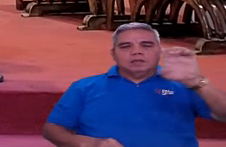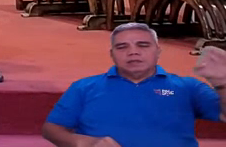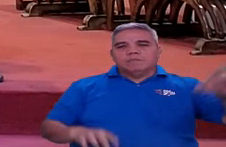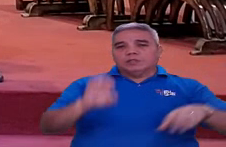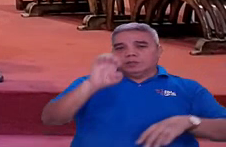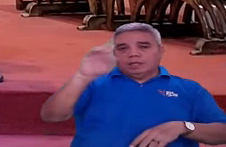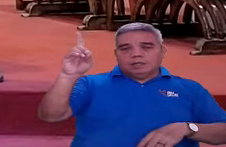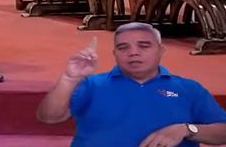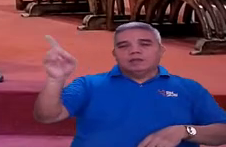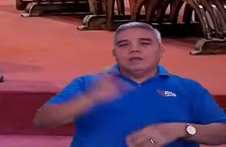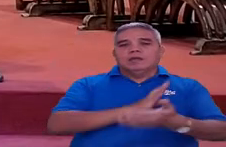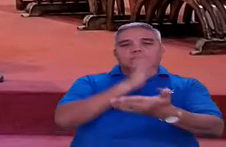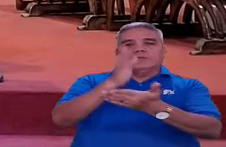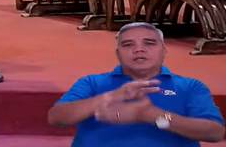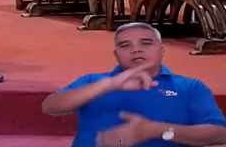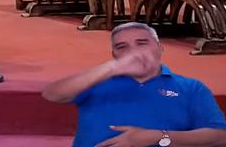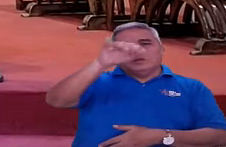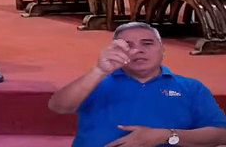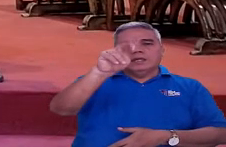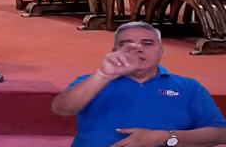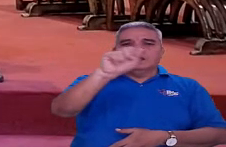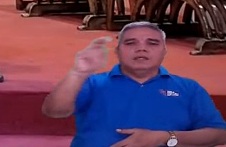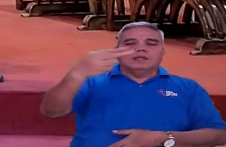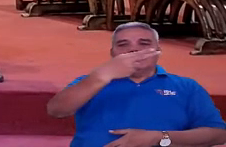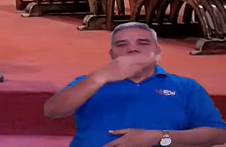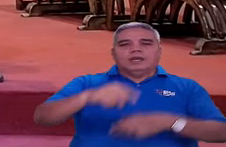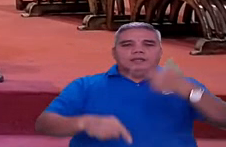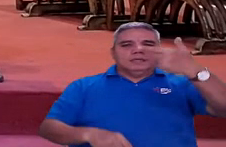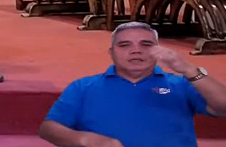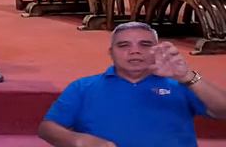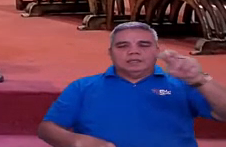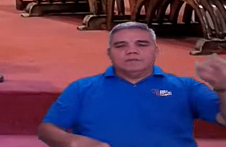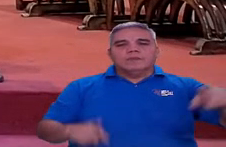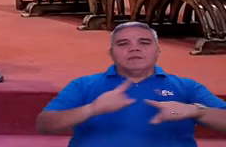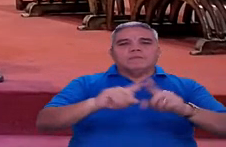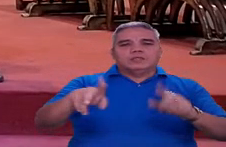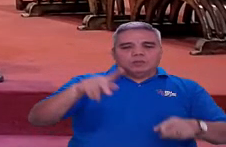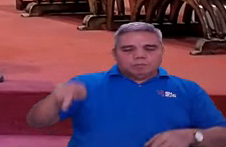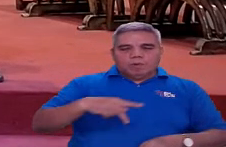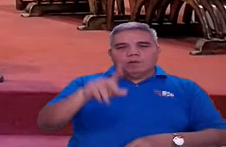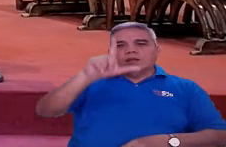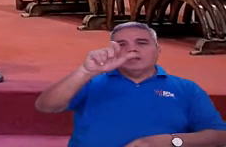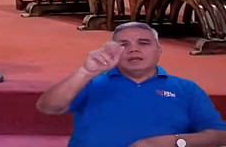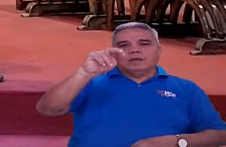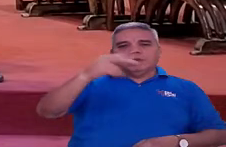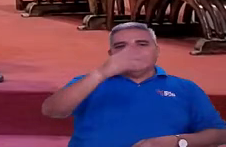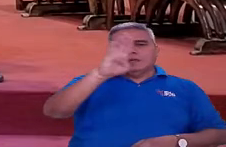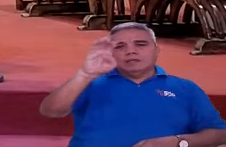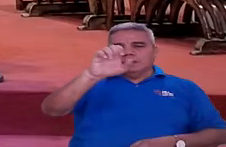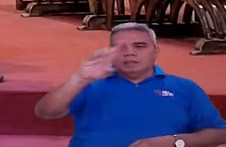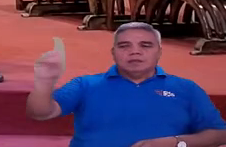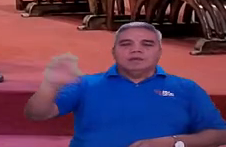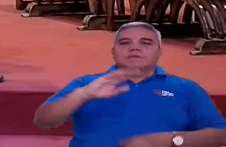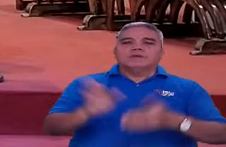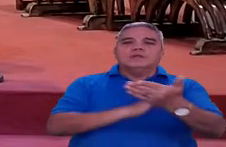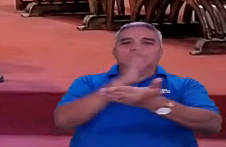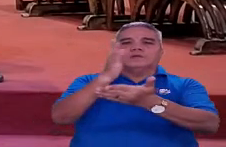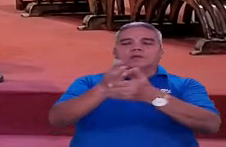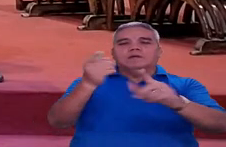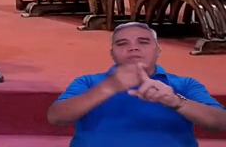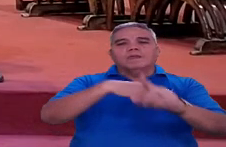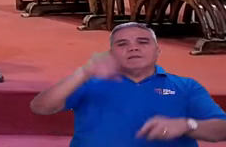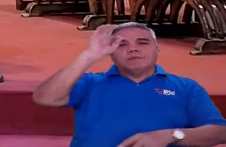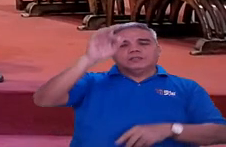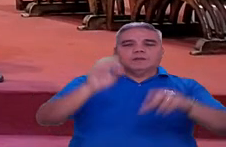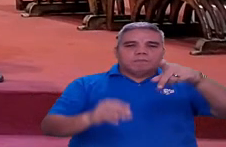Eddie, Missionary Jonathan and Gingging Guinyares, Pastor Paul Langbid, Pastor Mrs. Nemenyo Janelle,